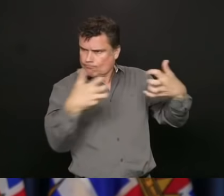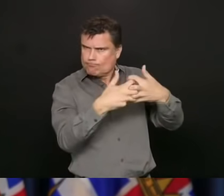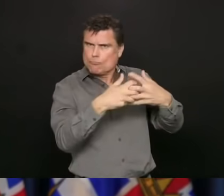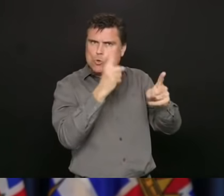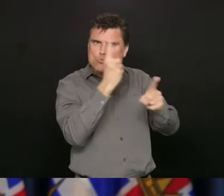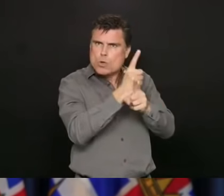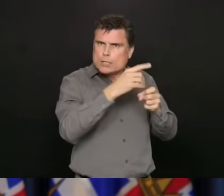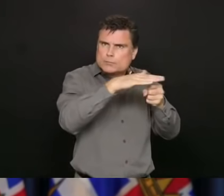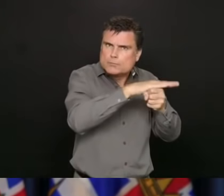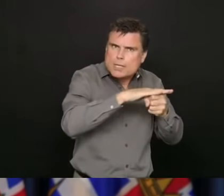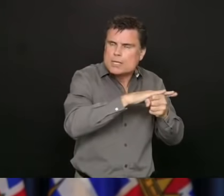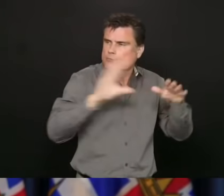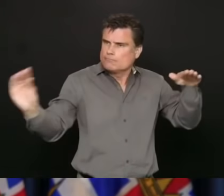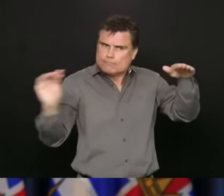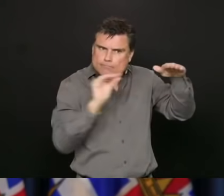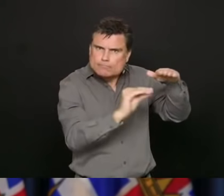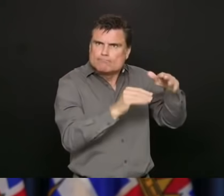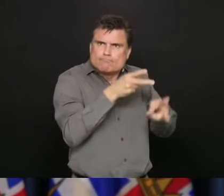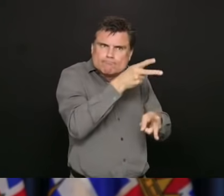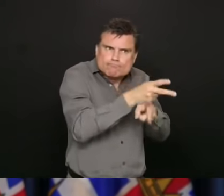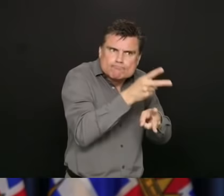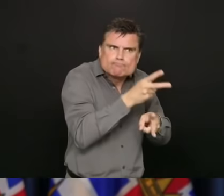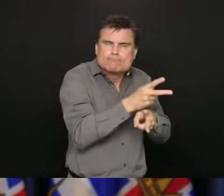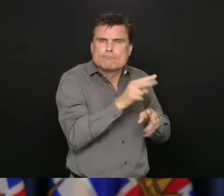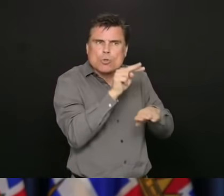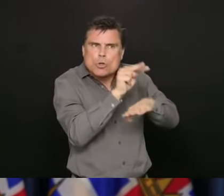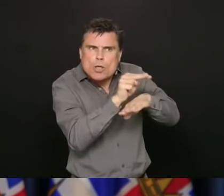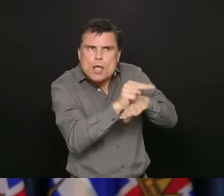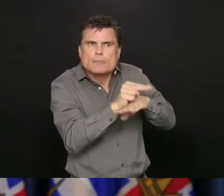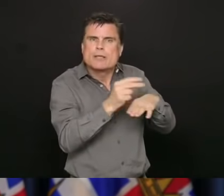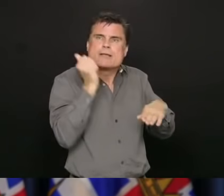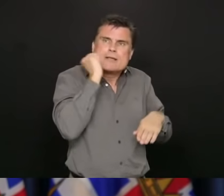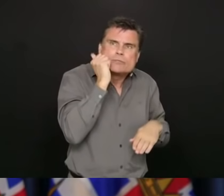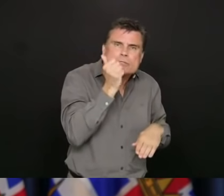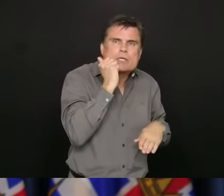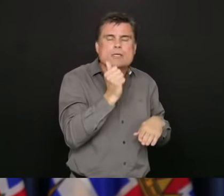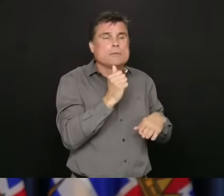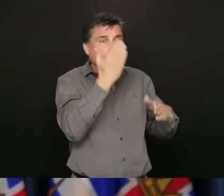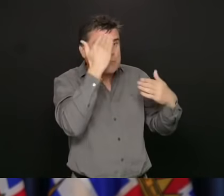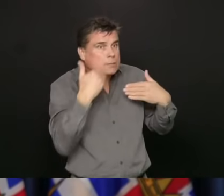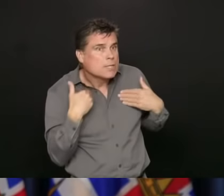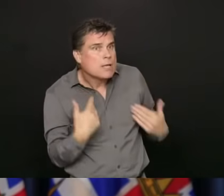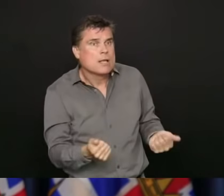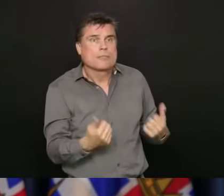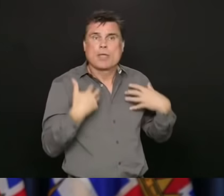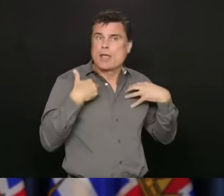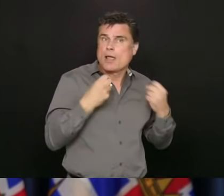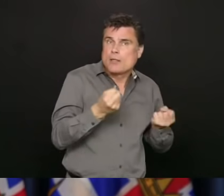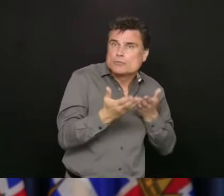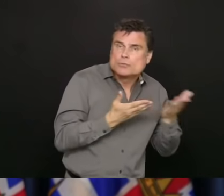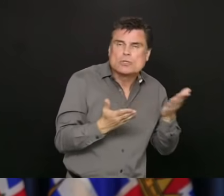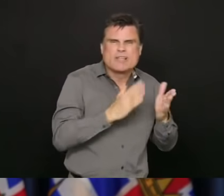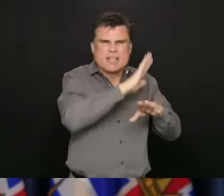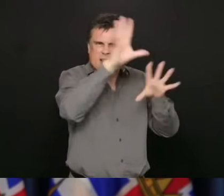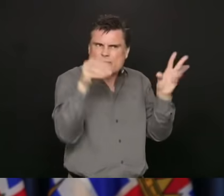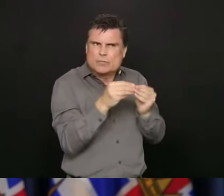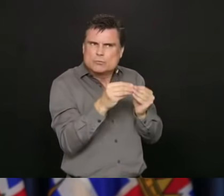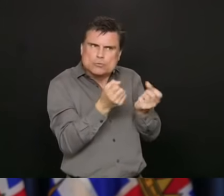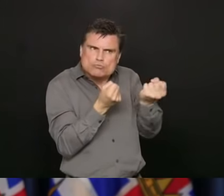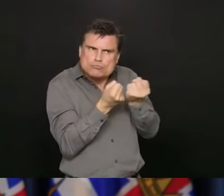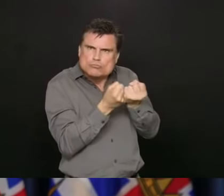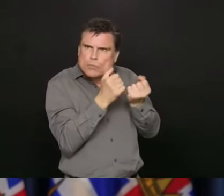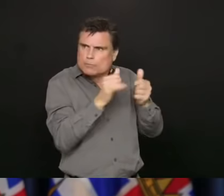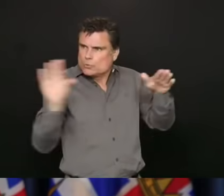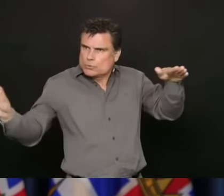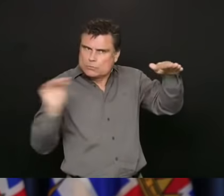sure Minister Simpson or any of the other parts of the team that are working on this file can give you the details of what services are being provided, but